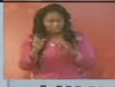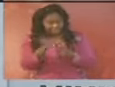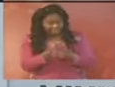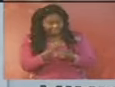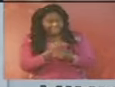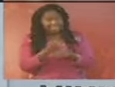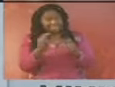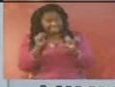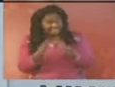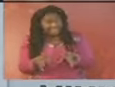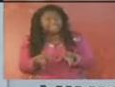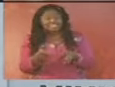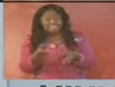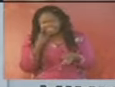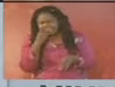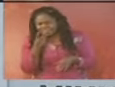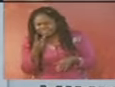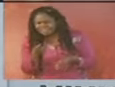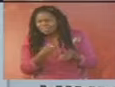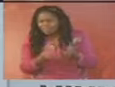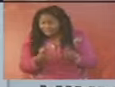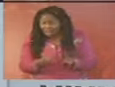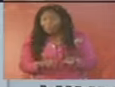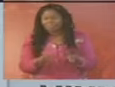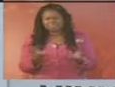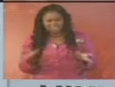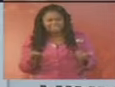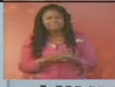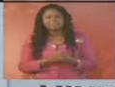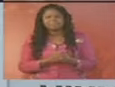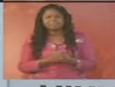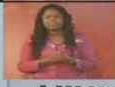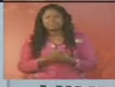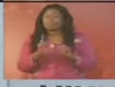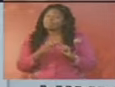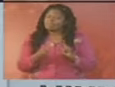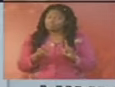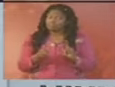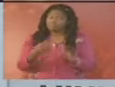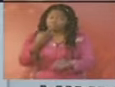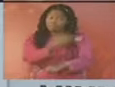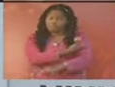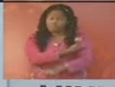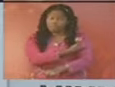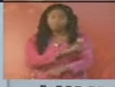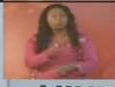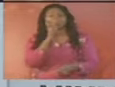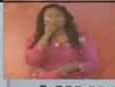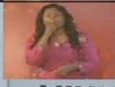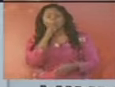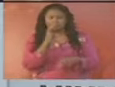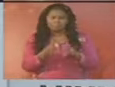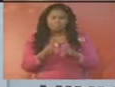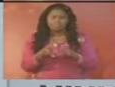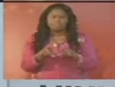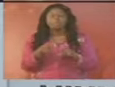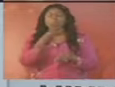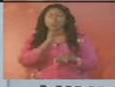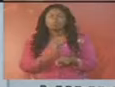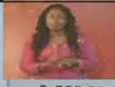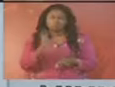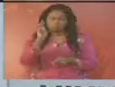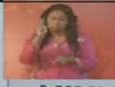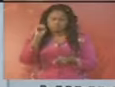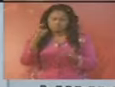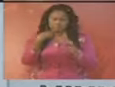one, just to reiterate, the persons that will be vaccinated are persons over 60, those persons who have comorbidities,